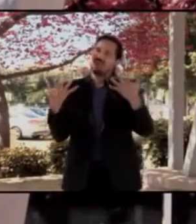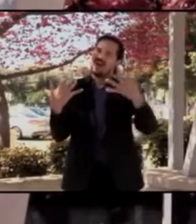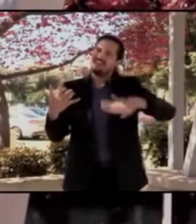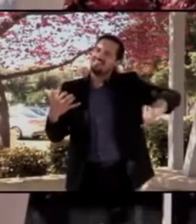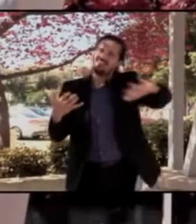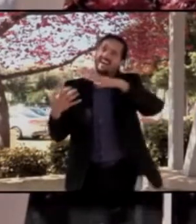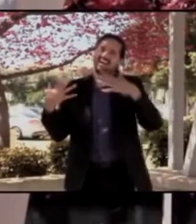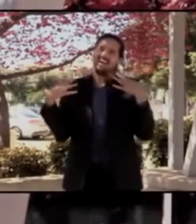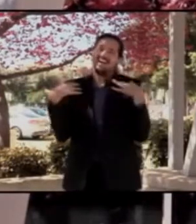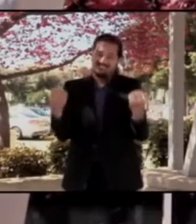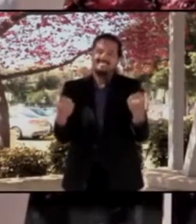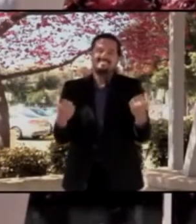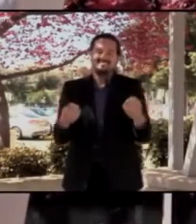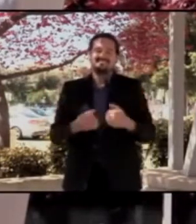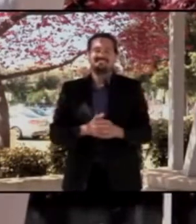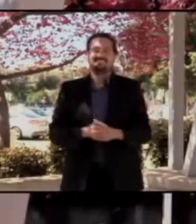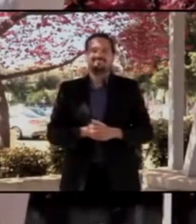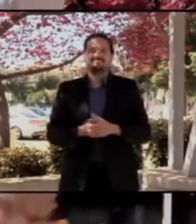community. Thank you.